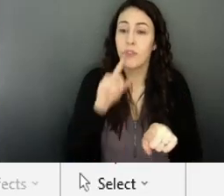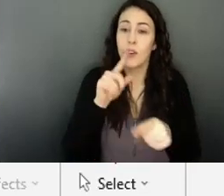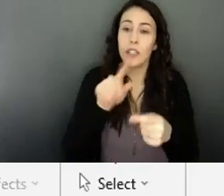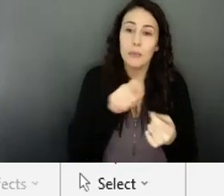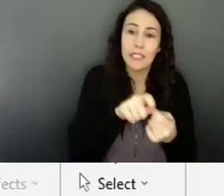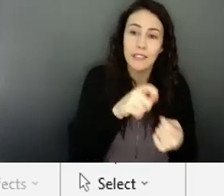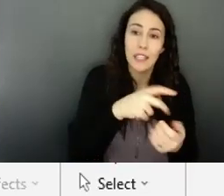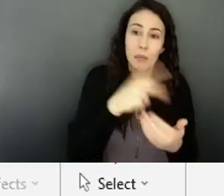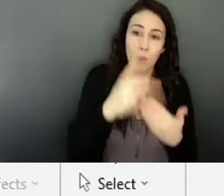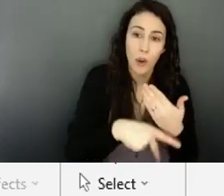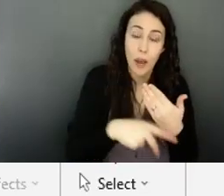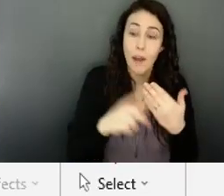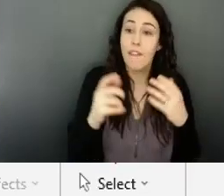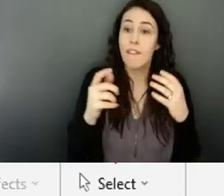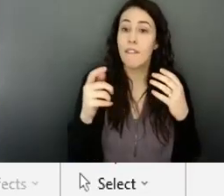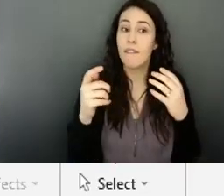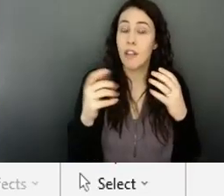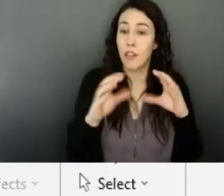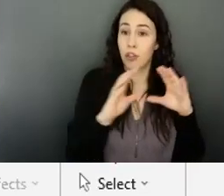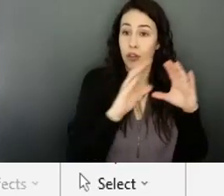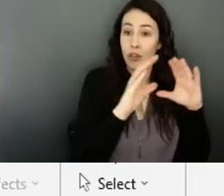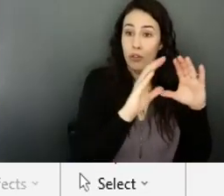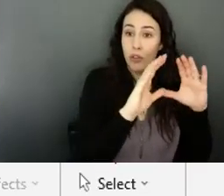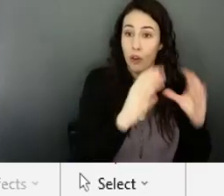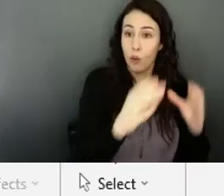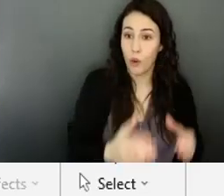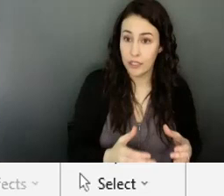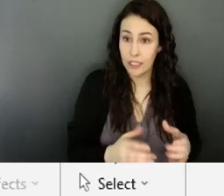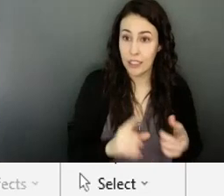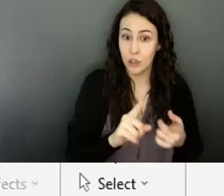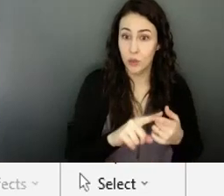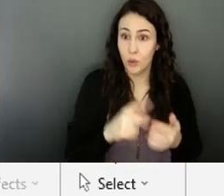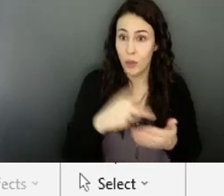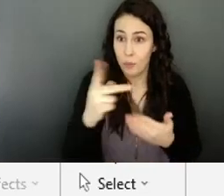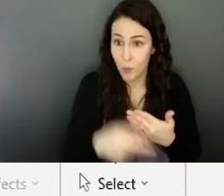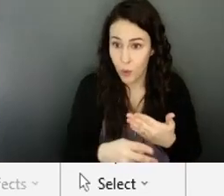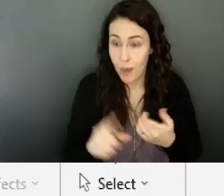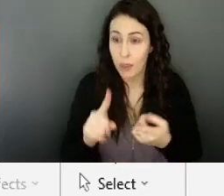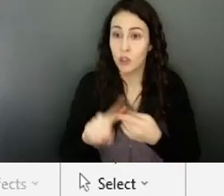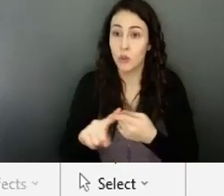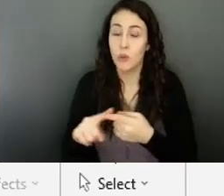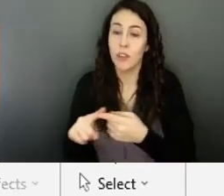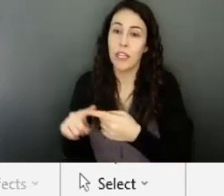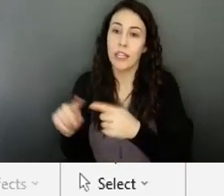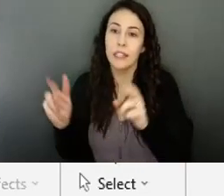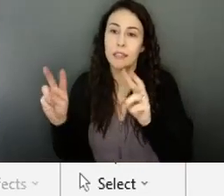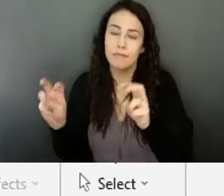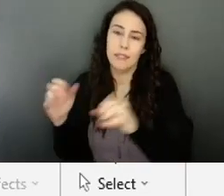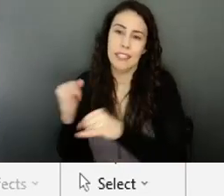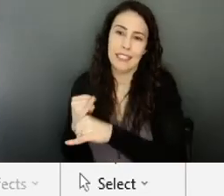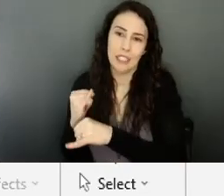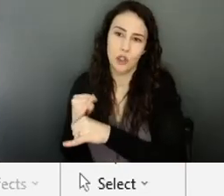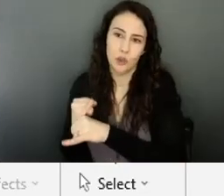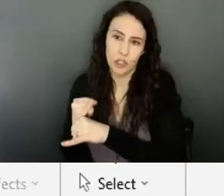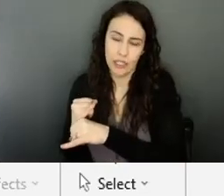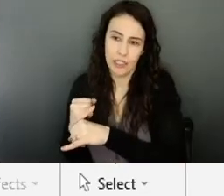the courses to the program to the institution. The institution has competencies